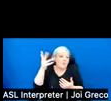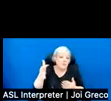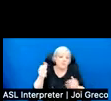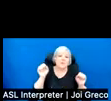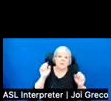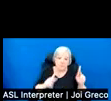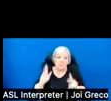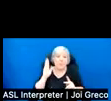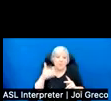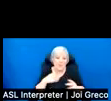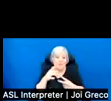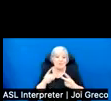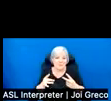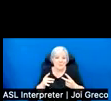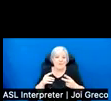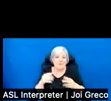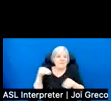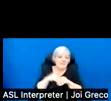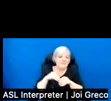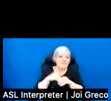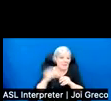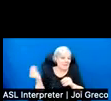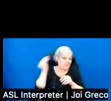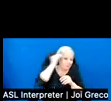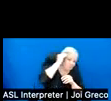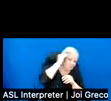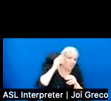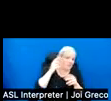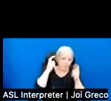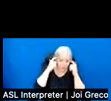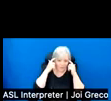will have brain-computer interfaces implanted within their brains.